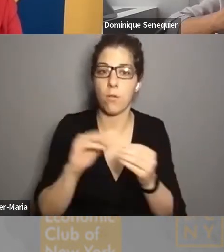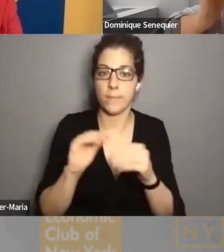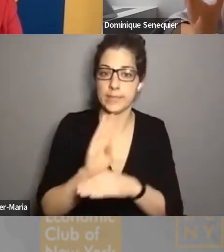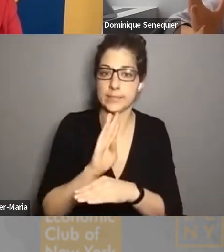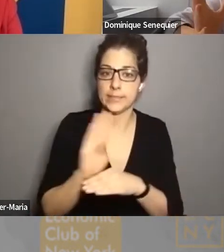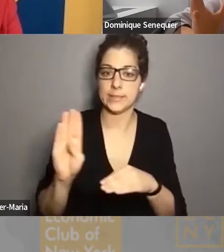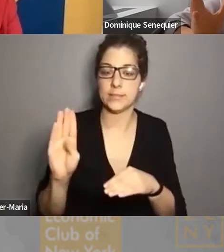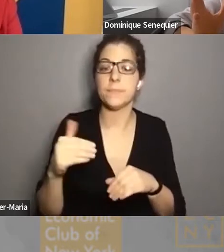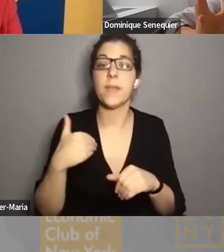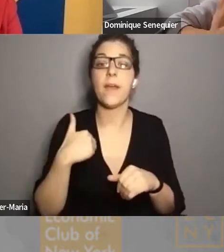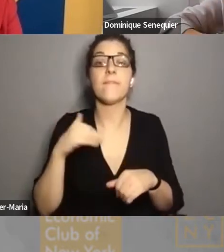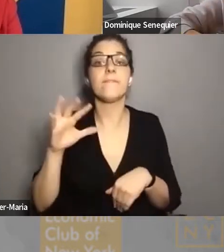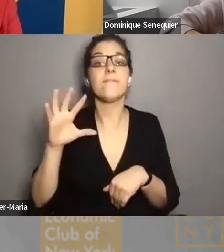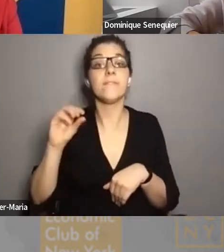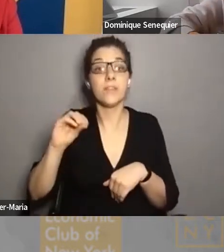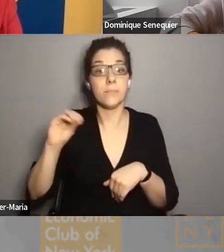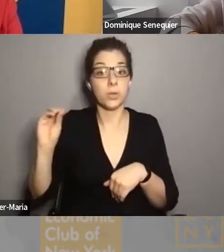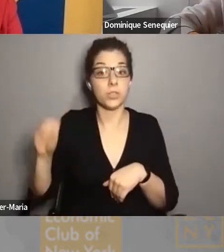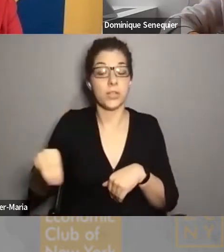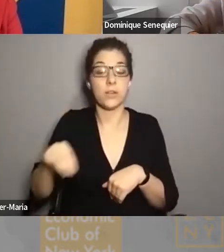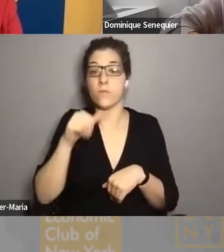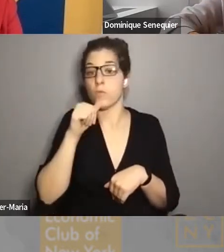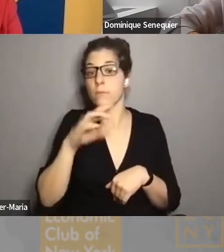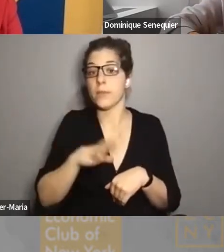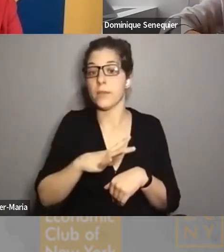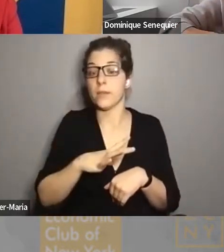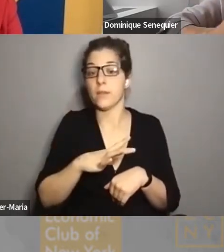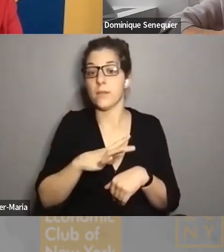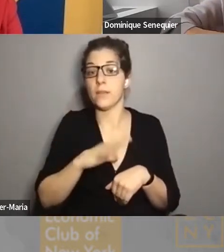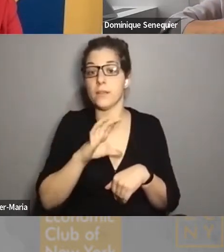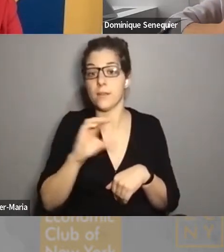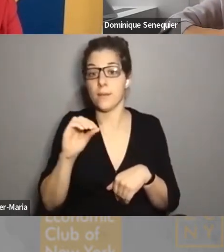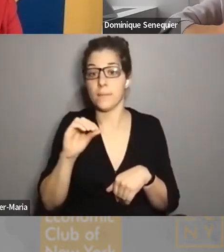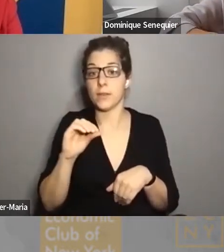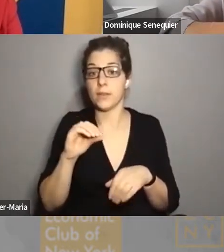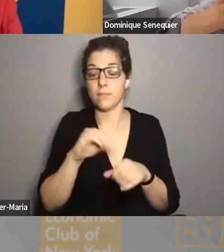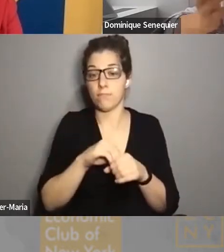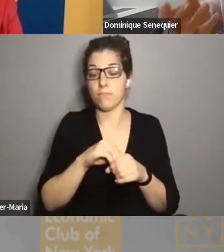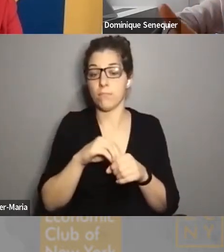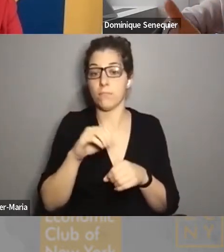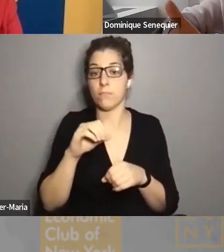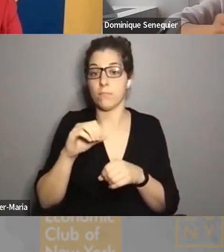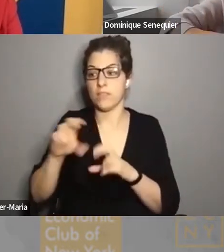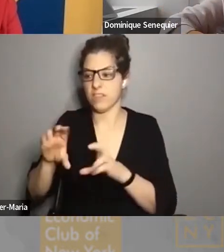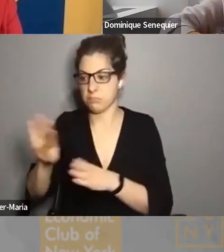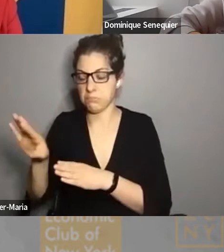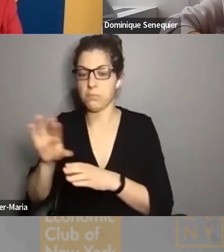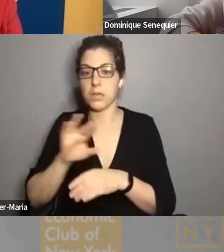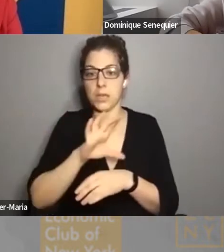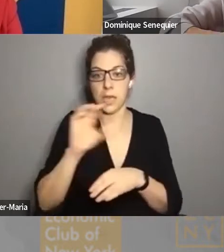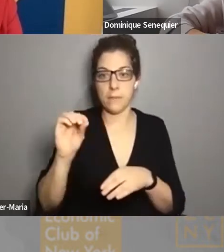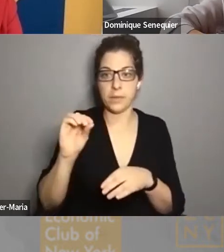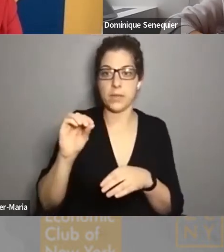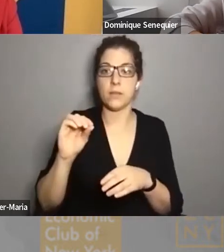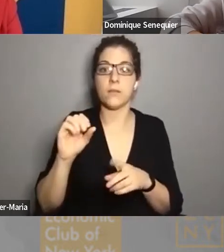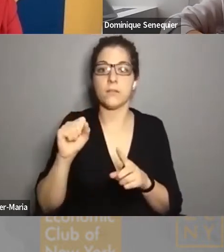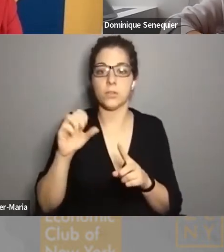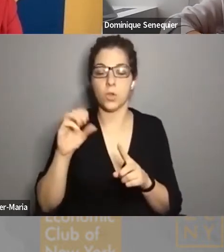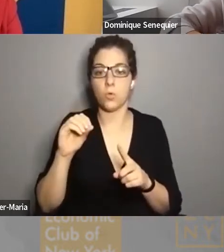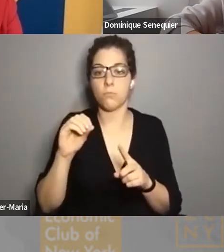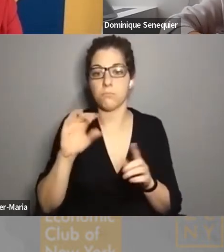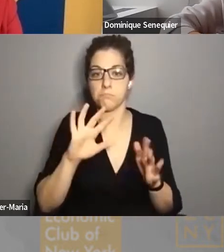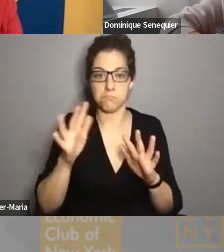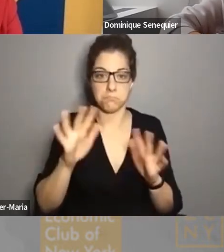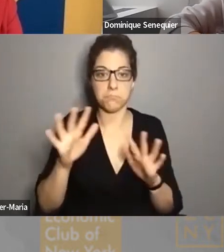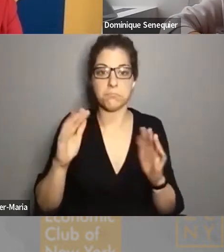have 50% of women in the company, so it's a bigger weight in support function.